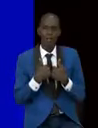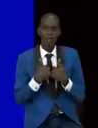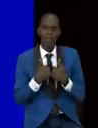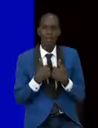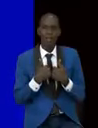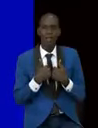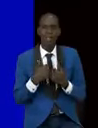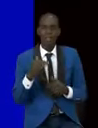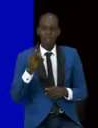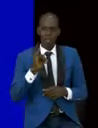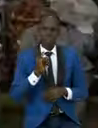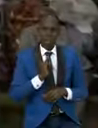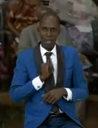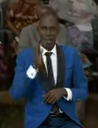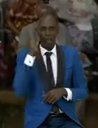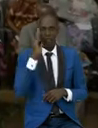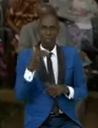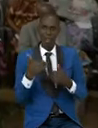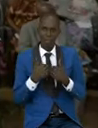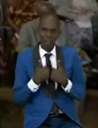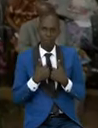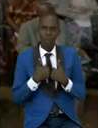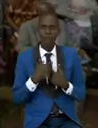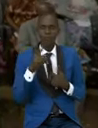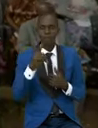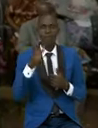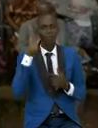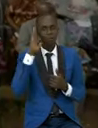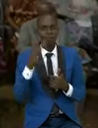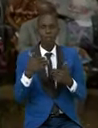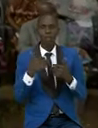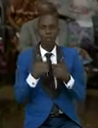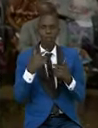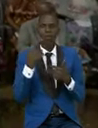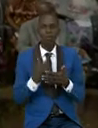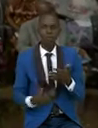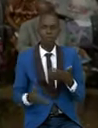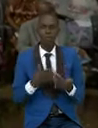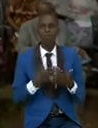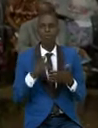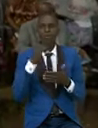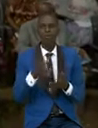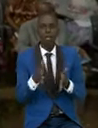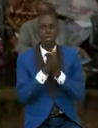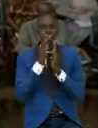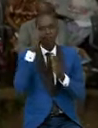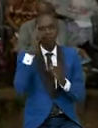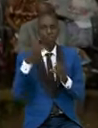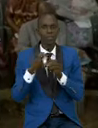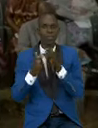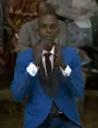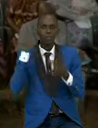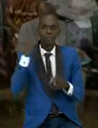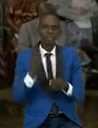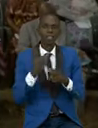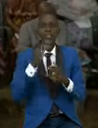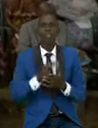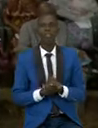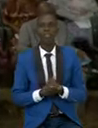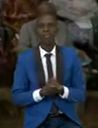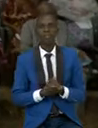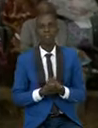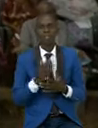he shall have, I will have, you'll have what you demand in Jesus' name.